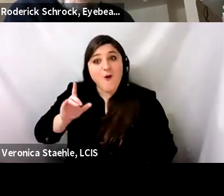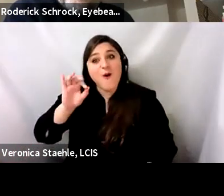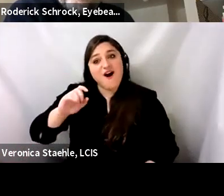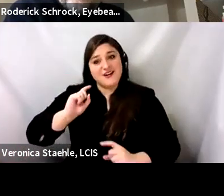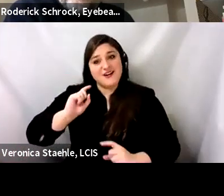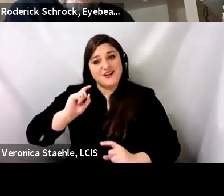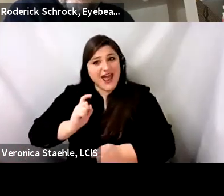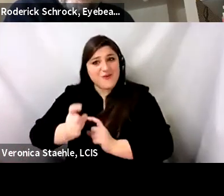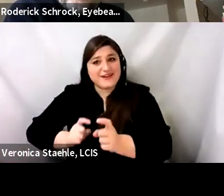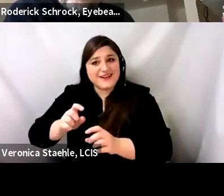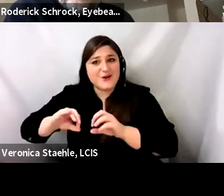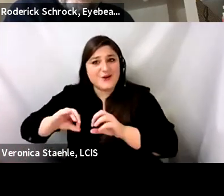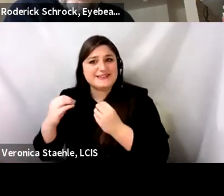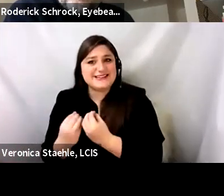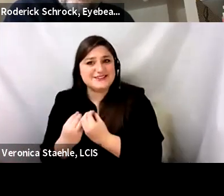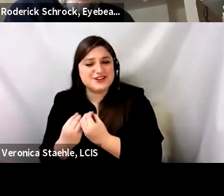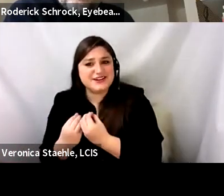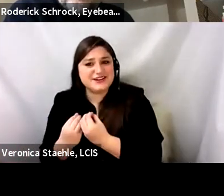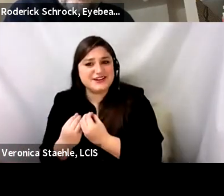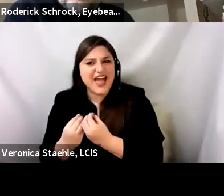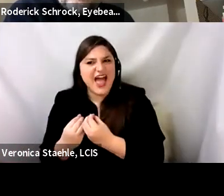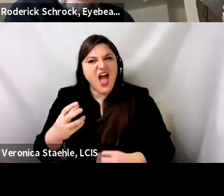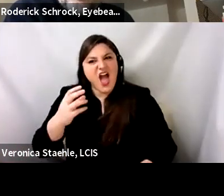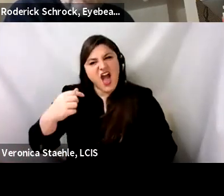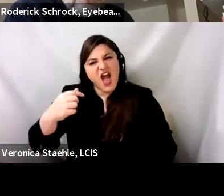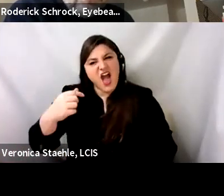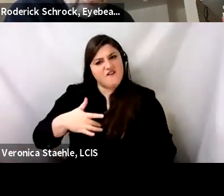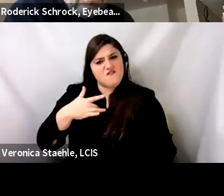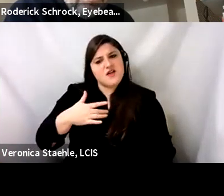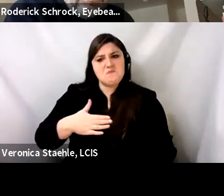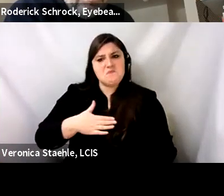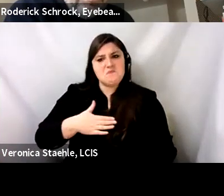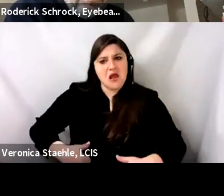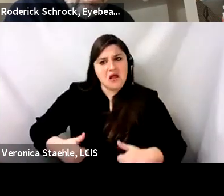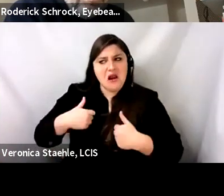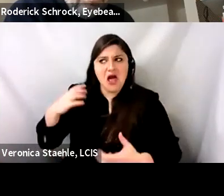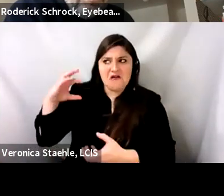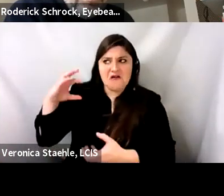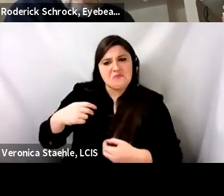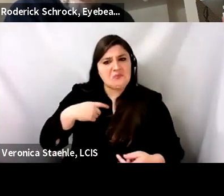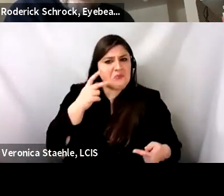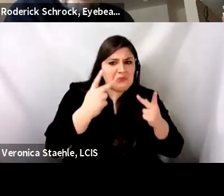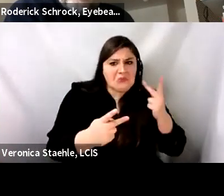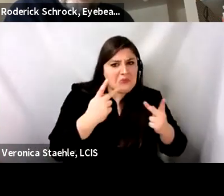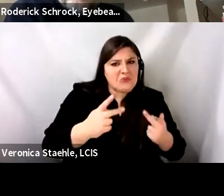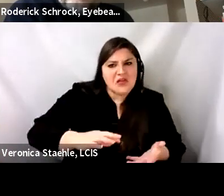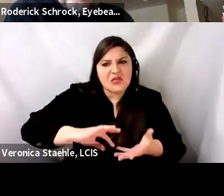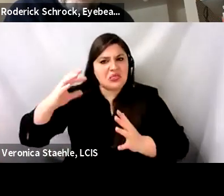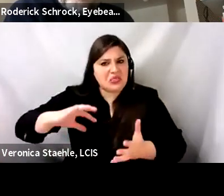life, I've dealt with a lot of sort of disasters and post-Sandy here in New York State,